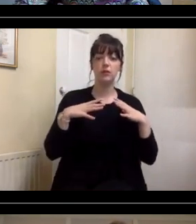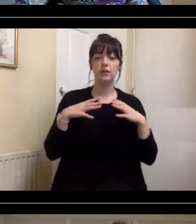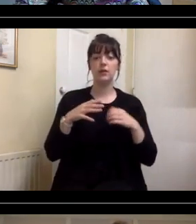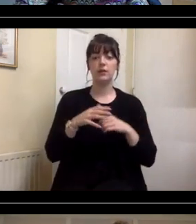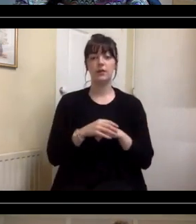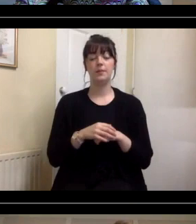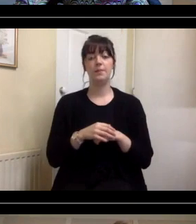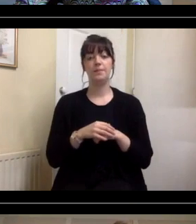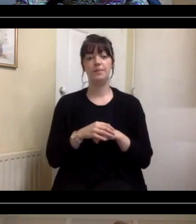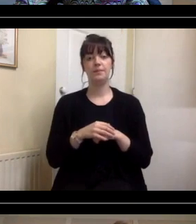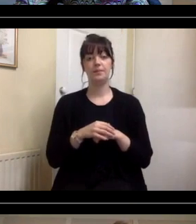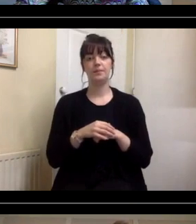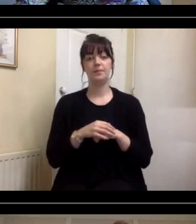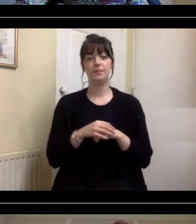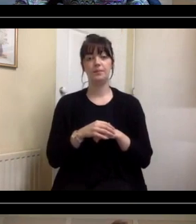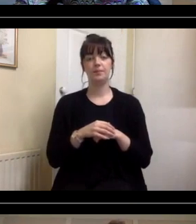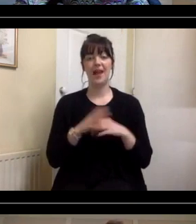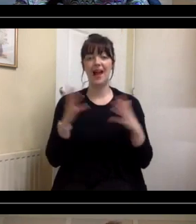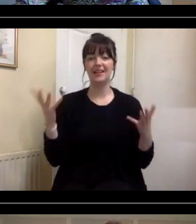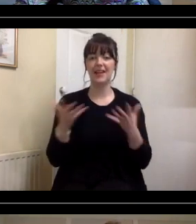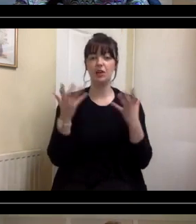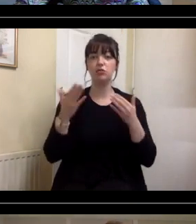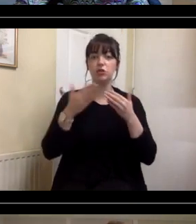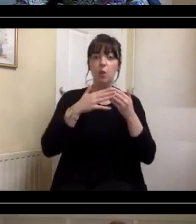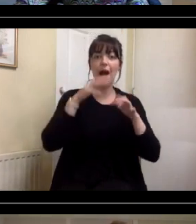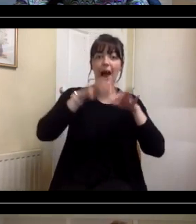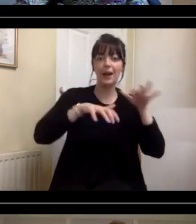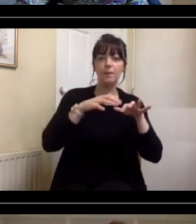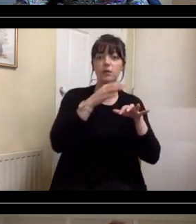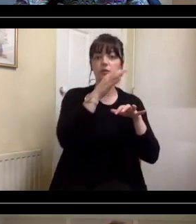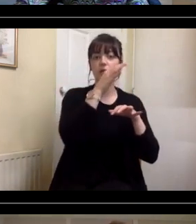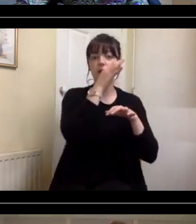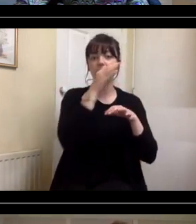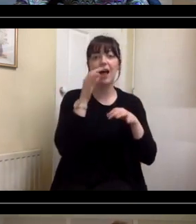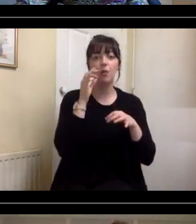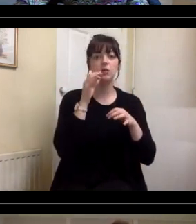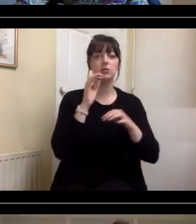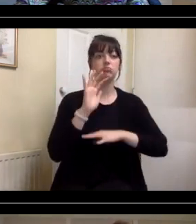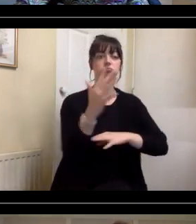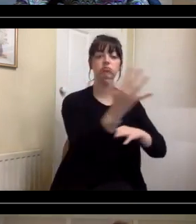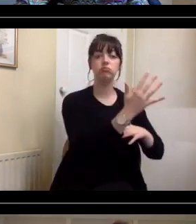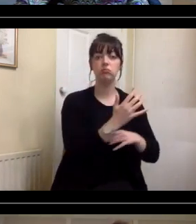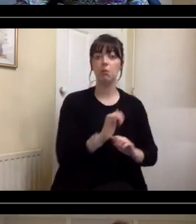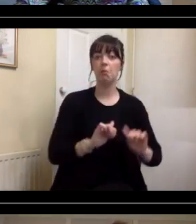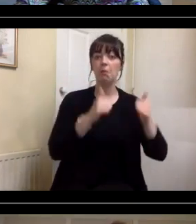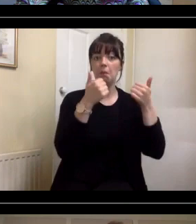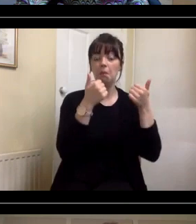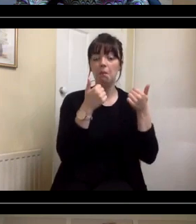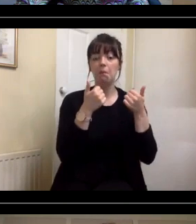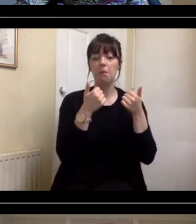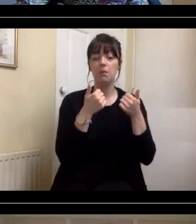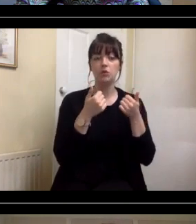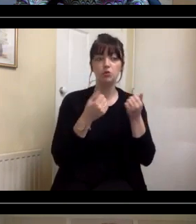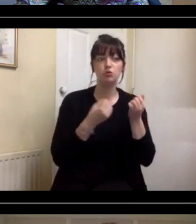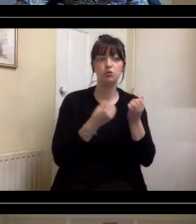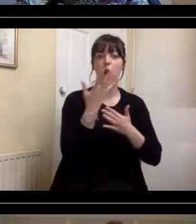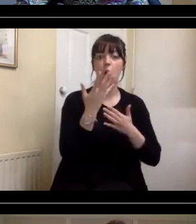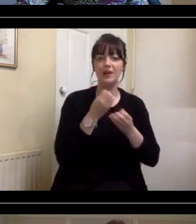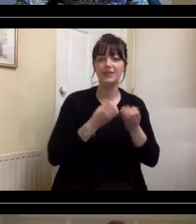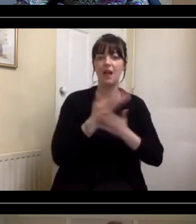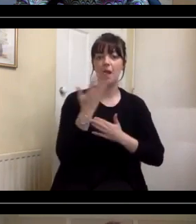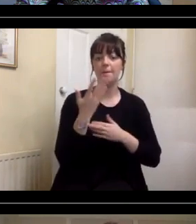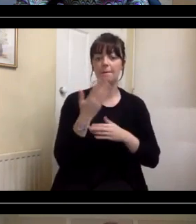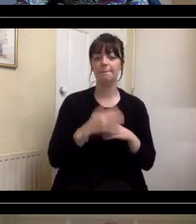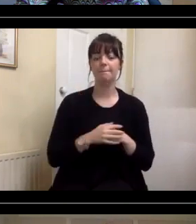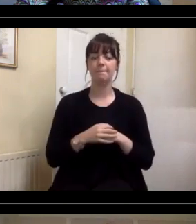ecological connectivity. So yes, it's very much a part of our plan still. And as I say, the reason it's not